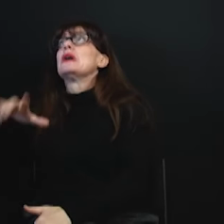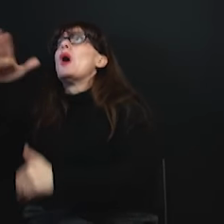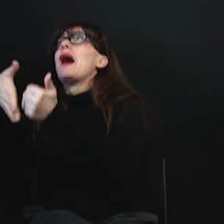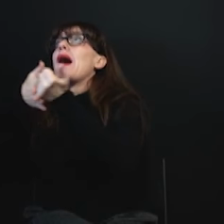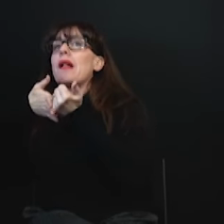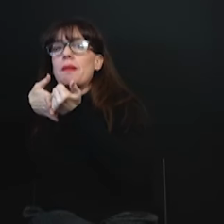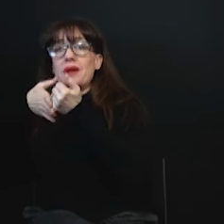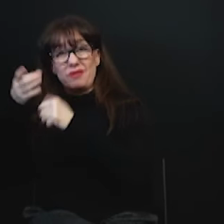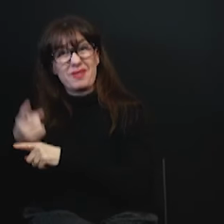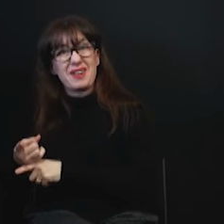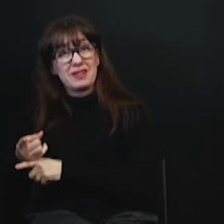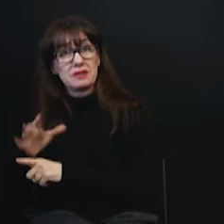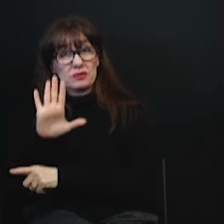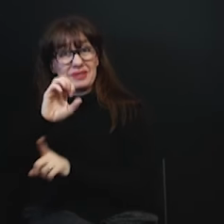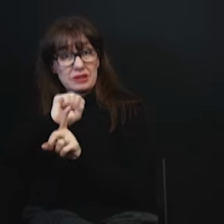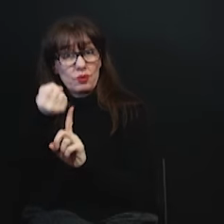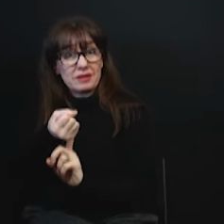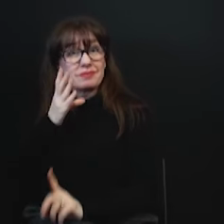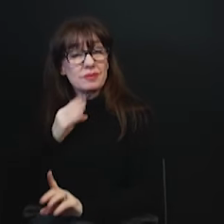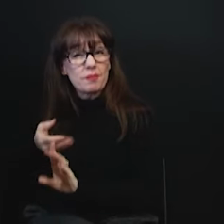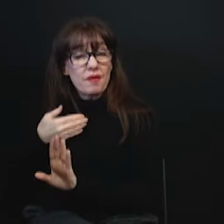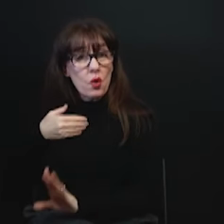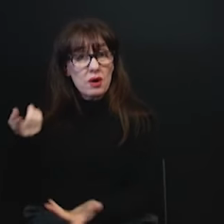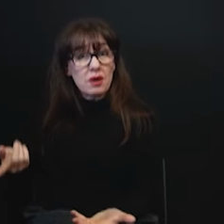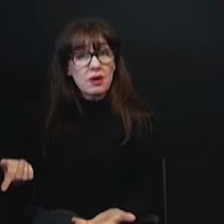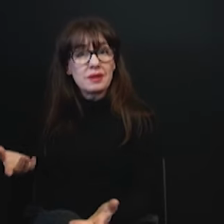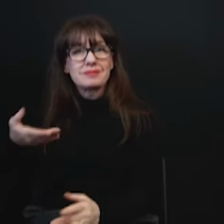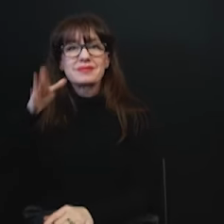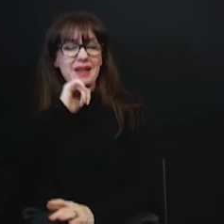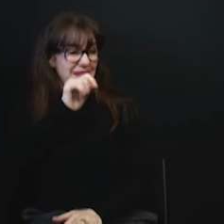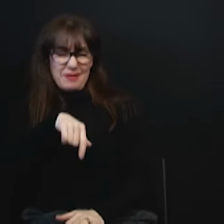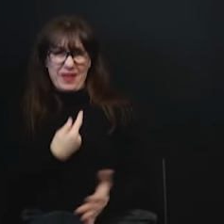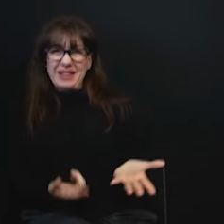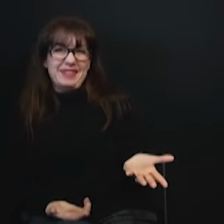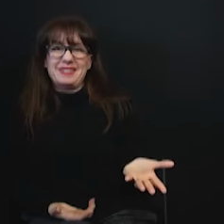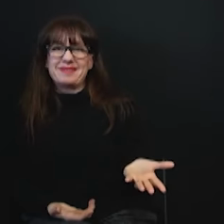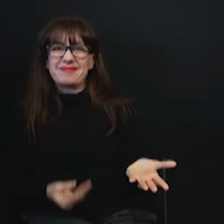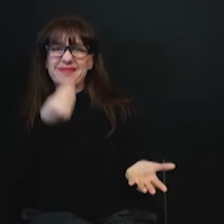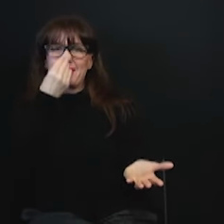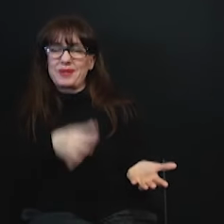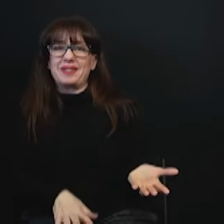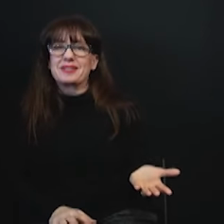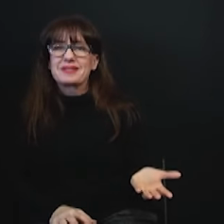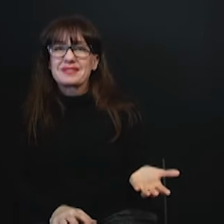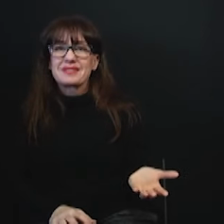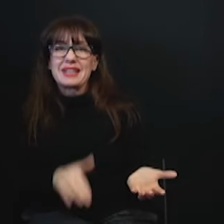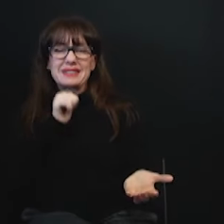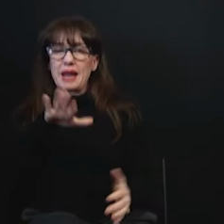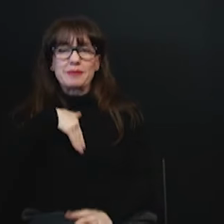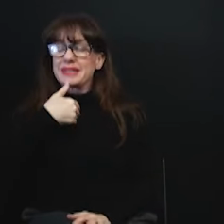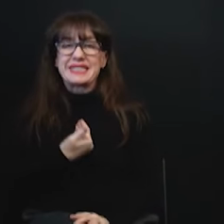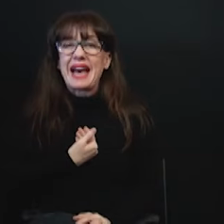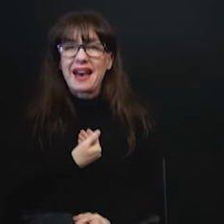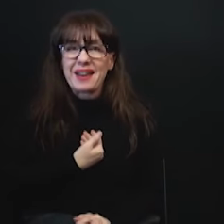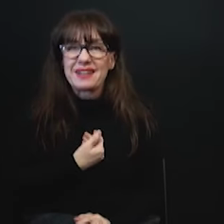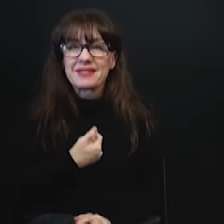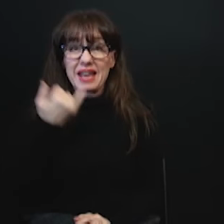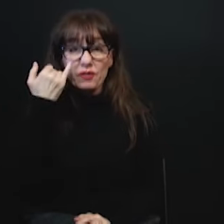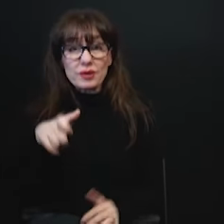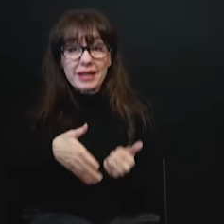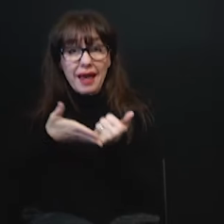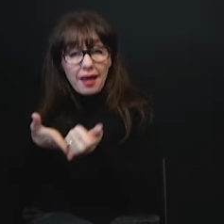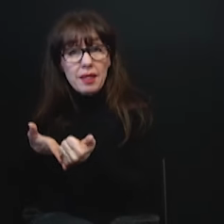help, right? God's not offended by that. God is not upset by you turning to him for help. We're